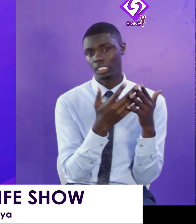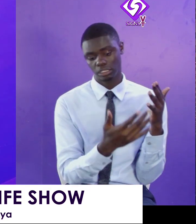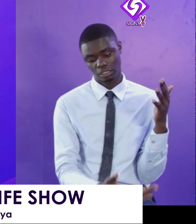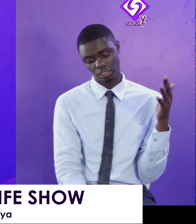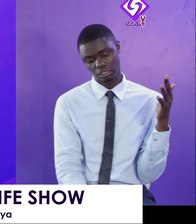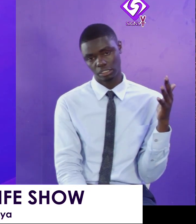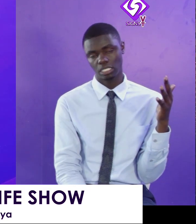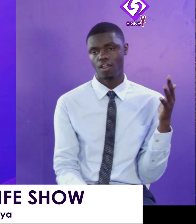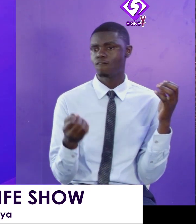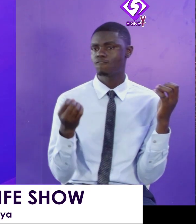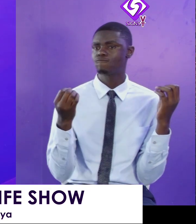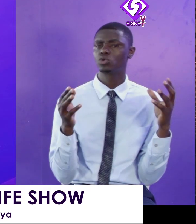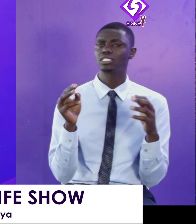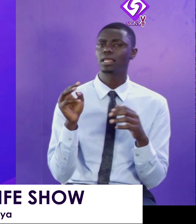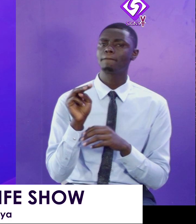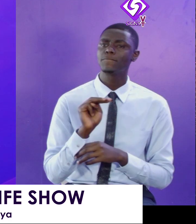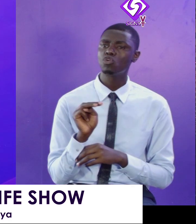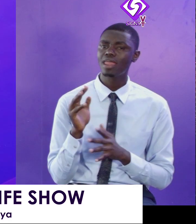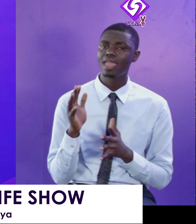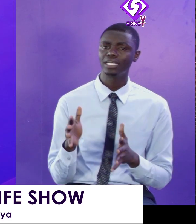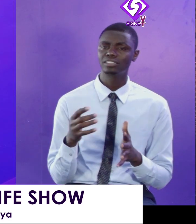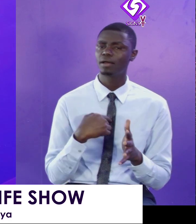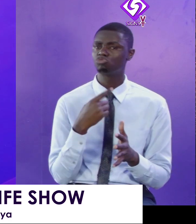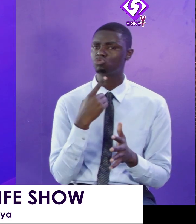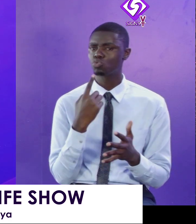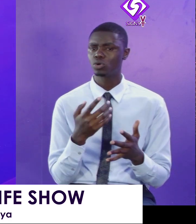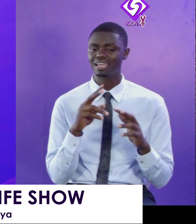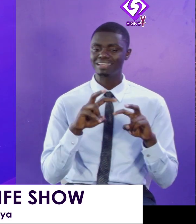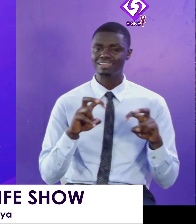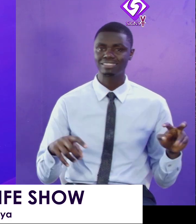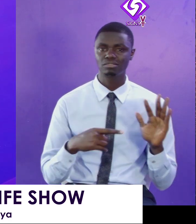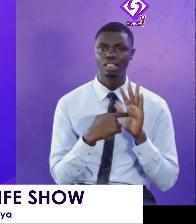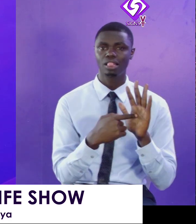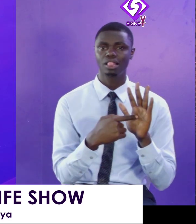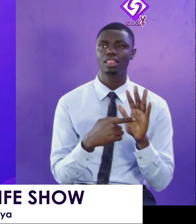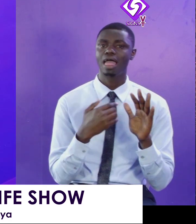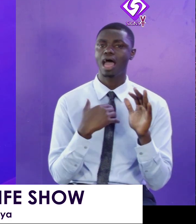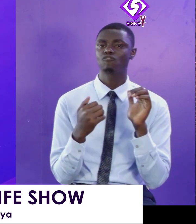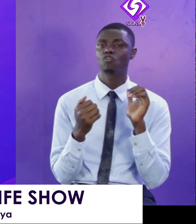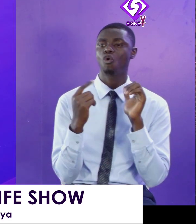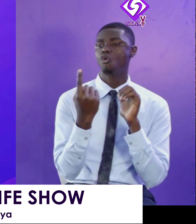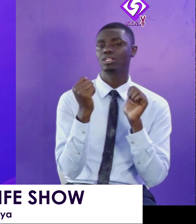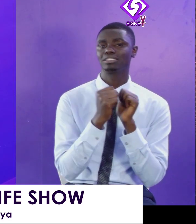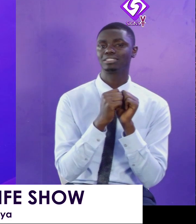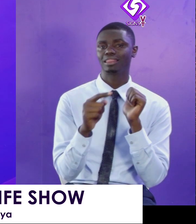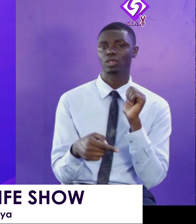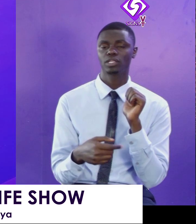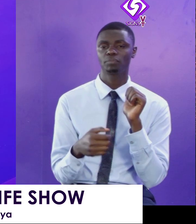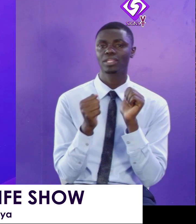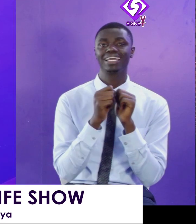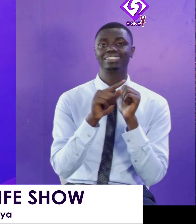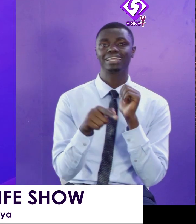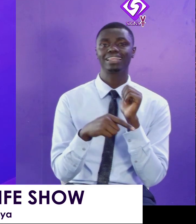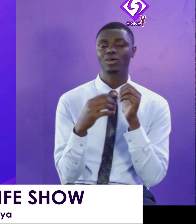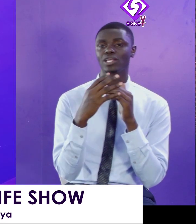of multi-millionaires, I'm told research shows that there are only 10,000. Only